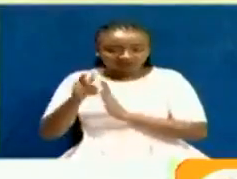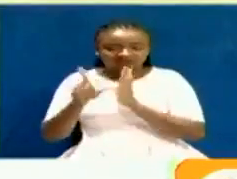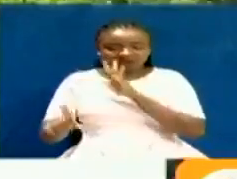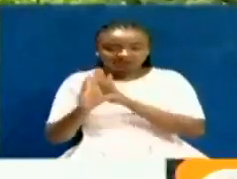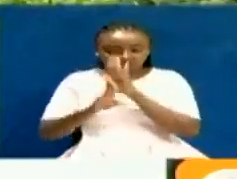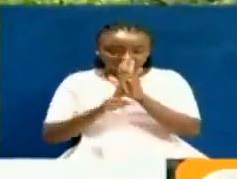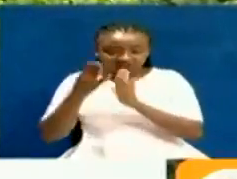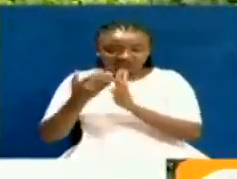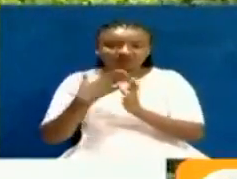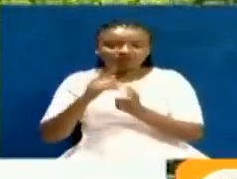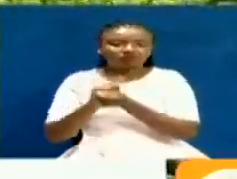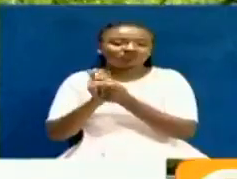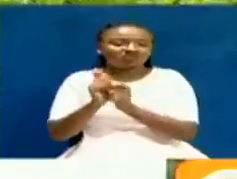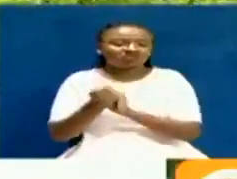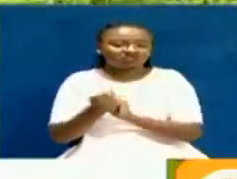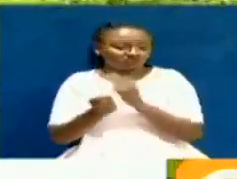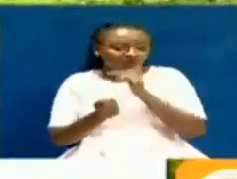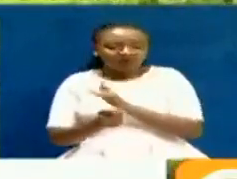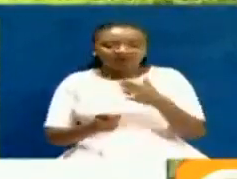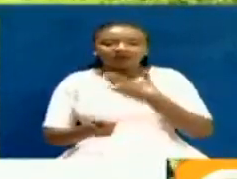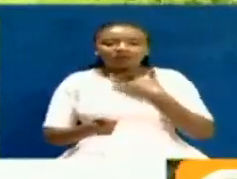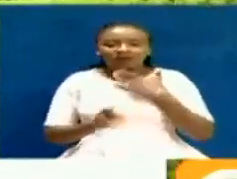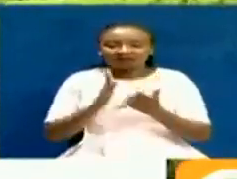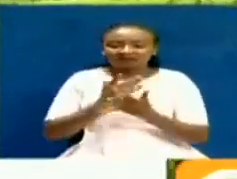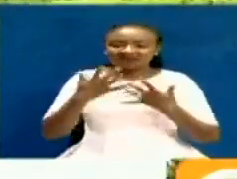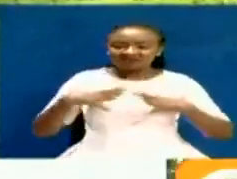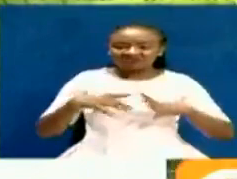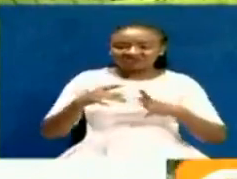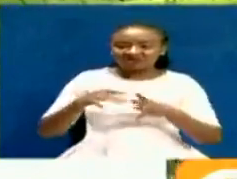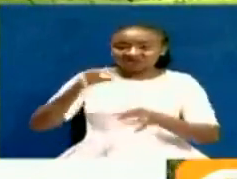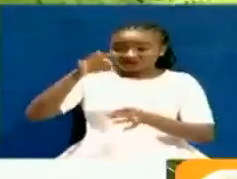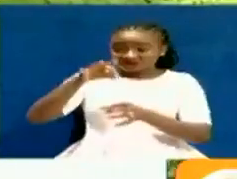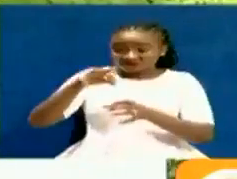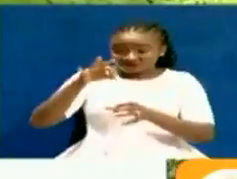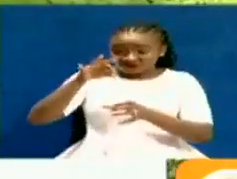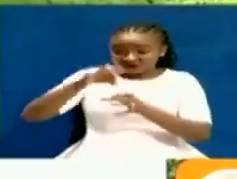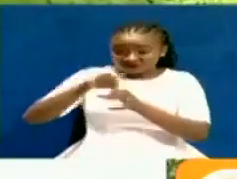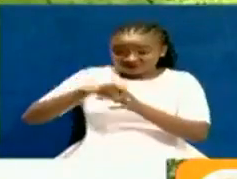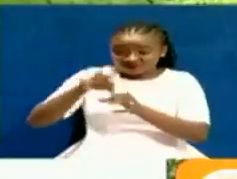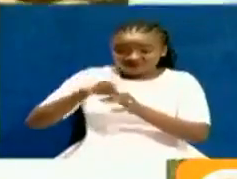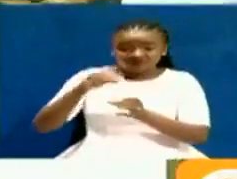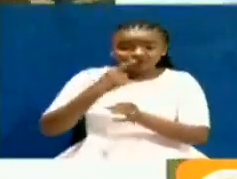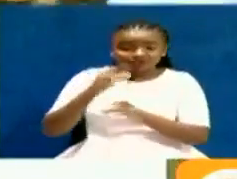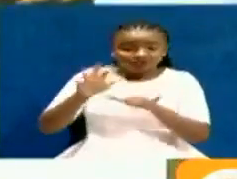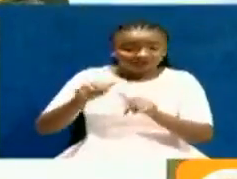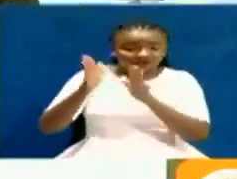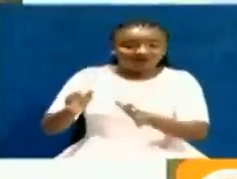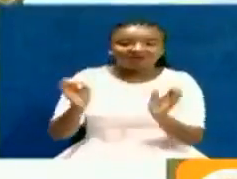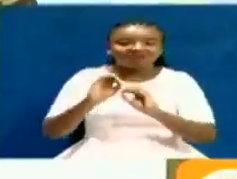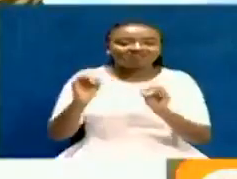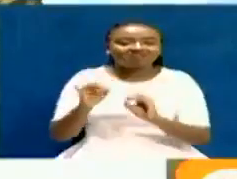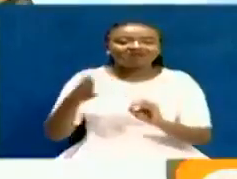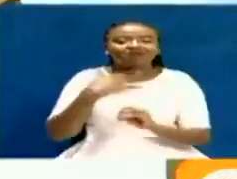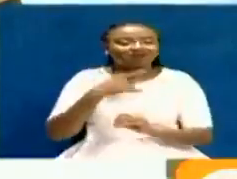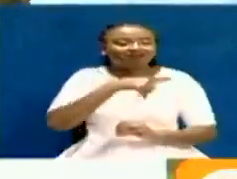The directors say the agency plans to have some officials not elected by farmers sit on the KTDA board, a move they